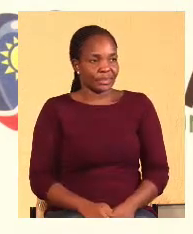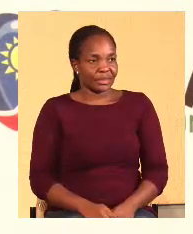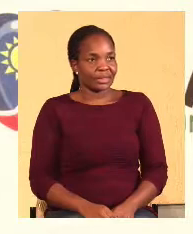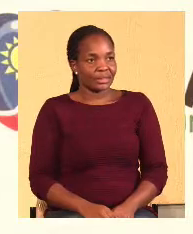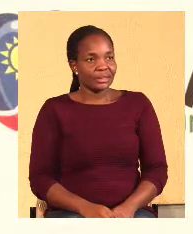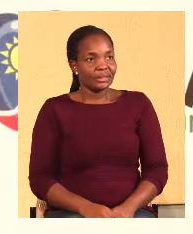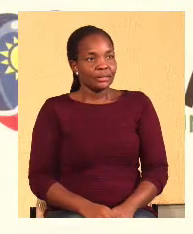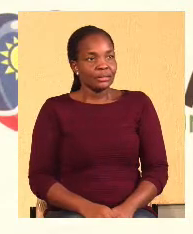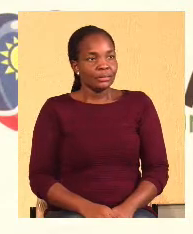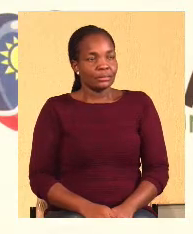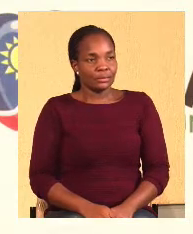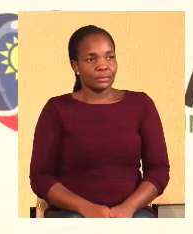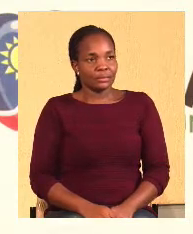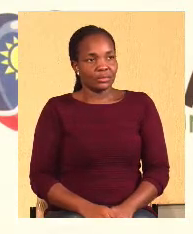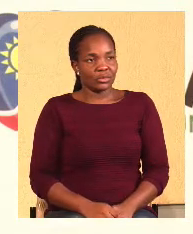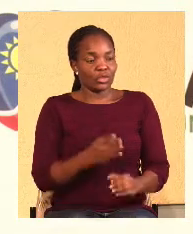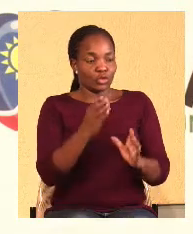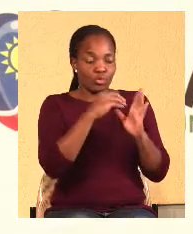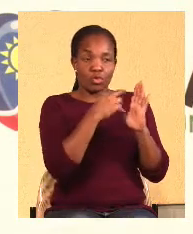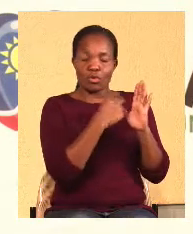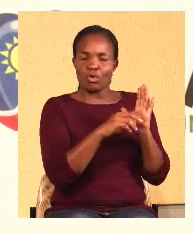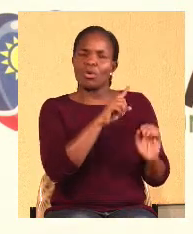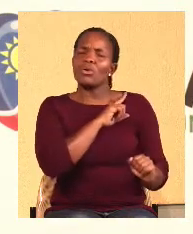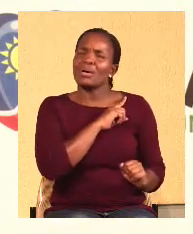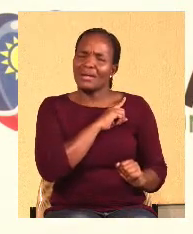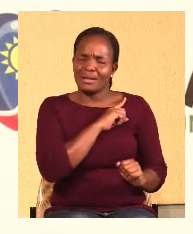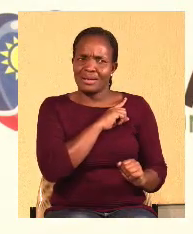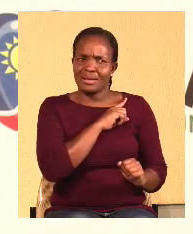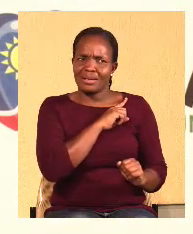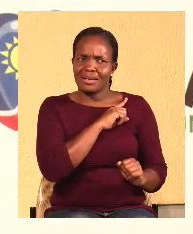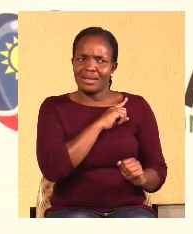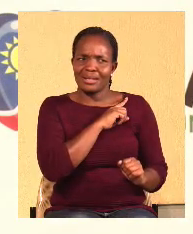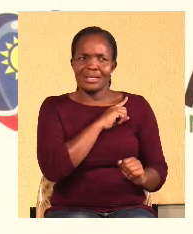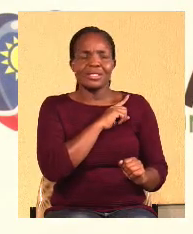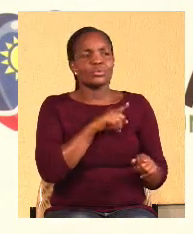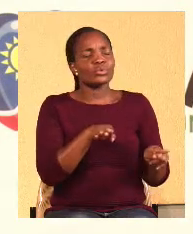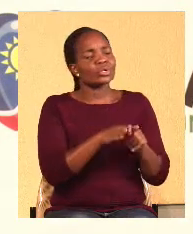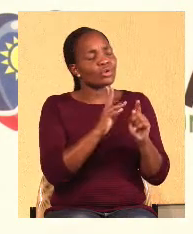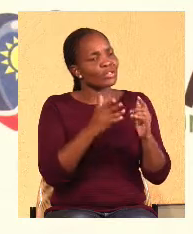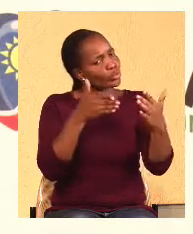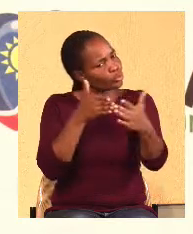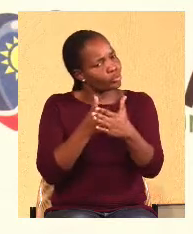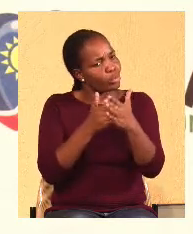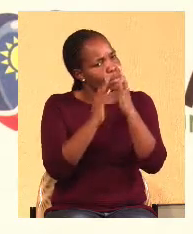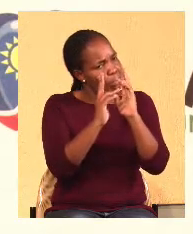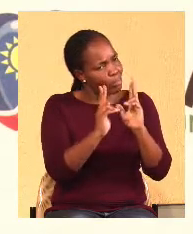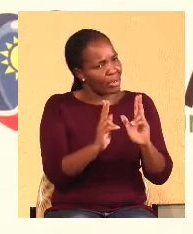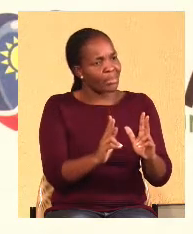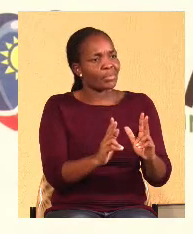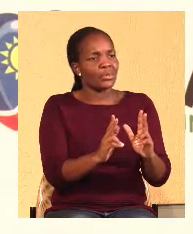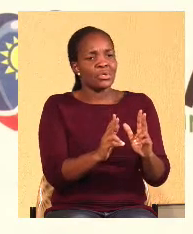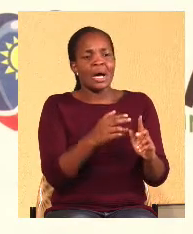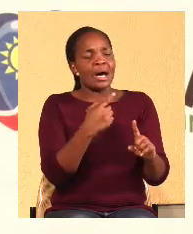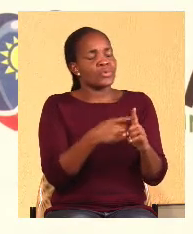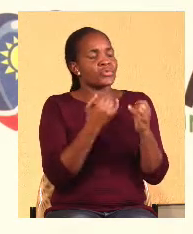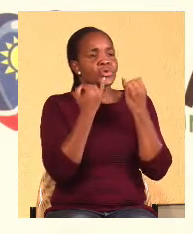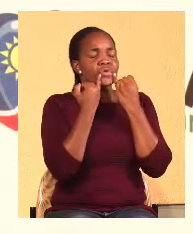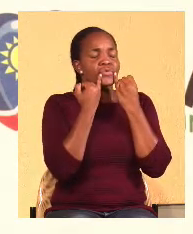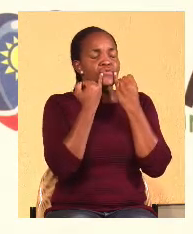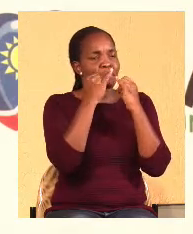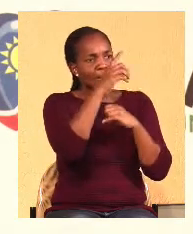put these provisions to the regulations is to simply say that, look, we should not allow a situation where people might be tempted to